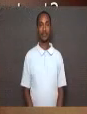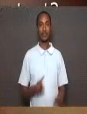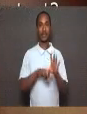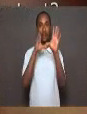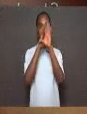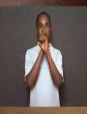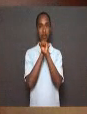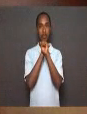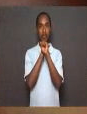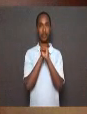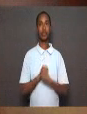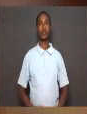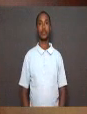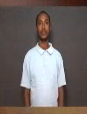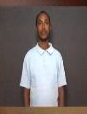Time's up.